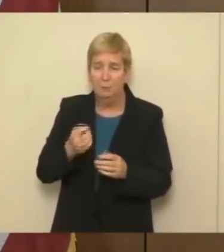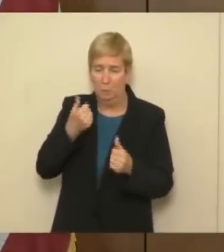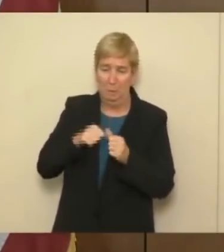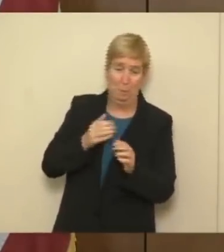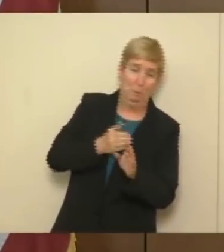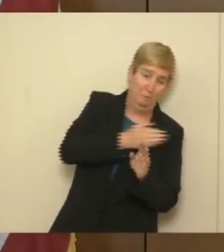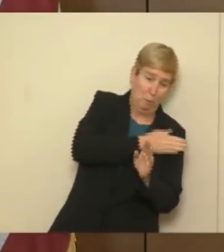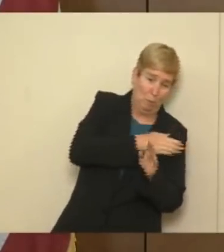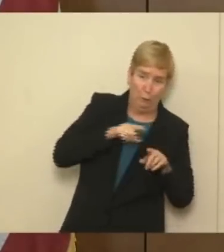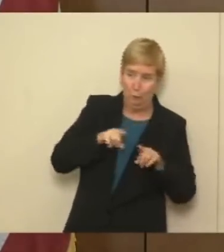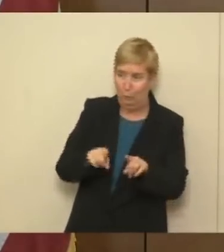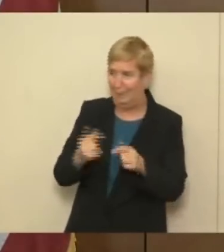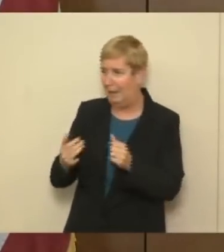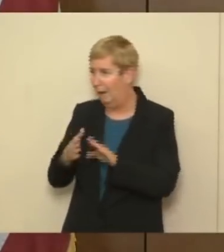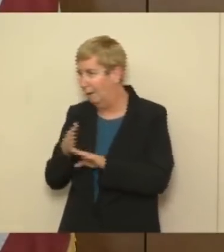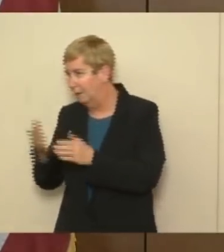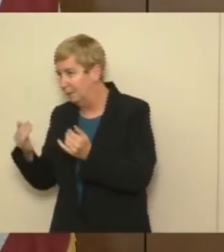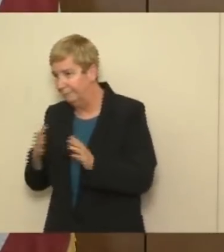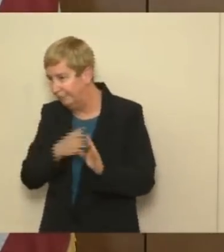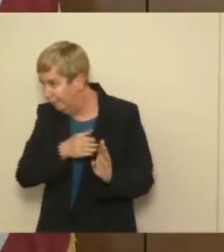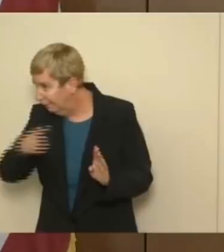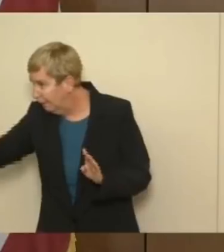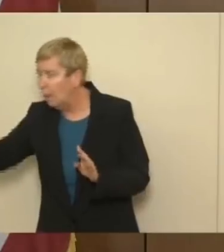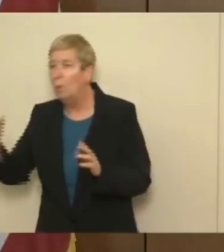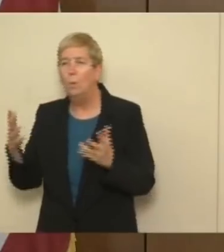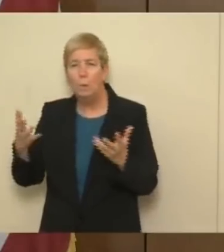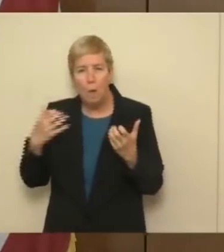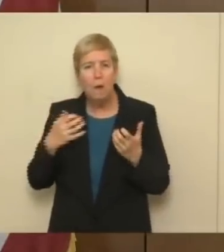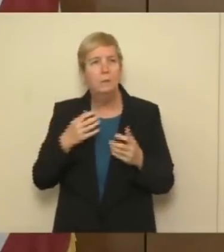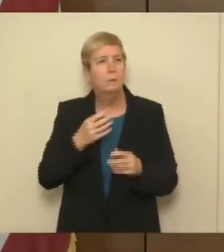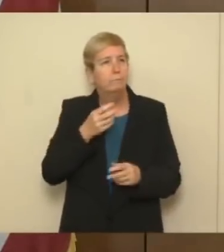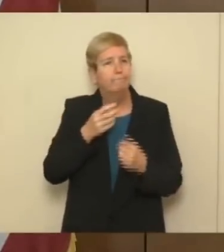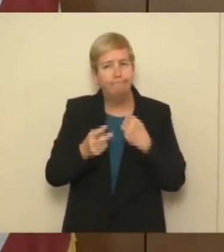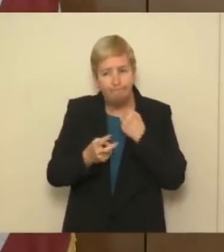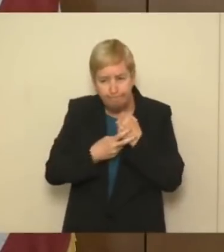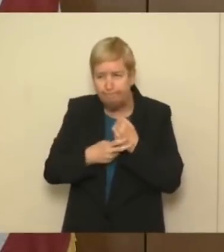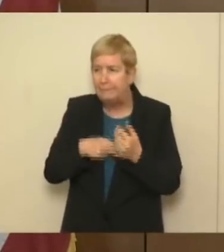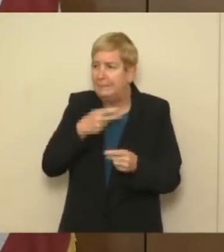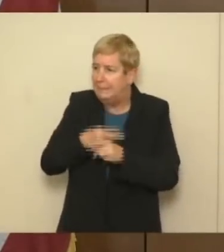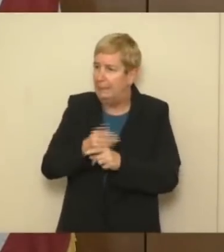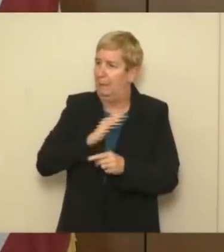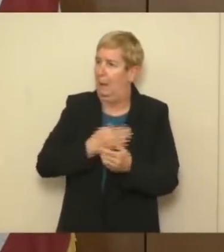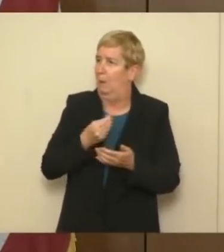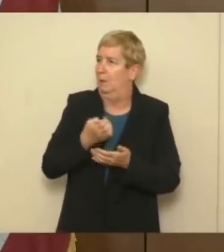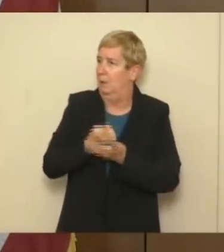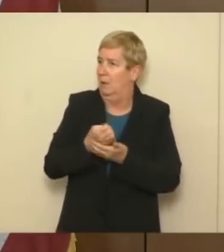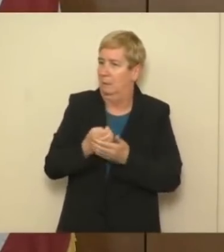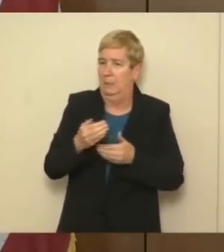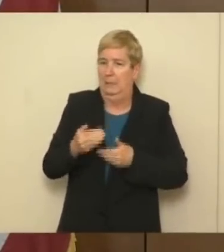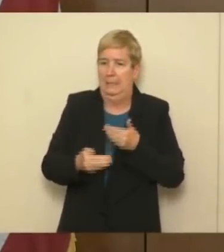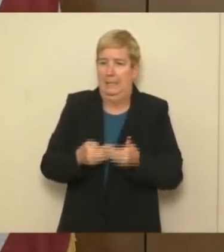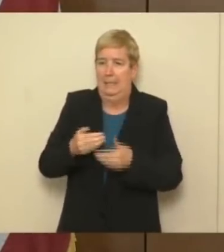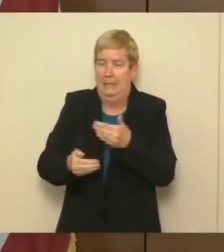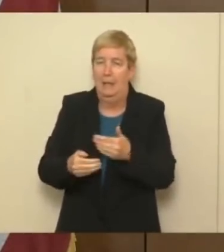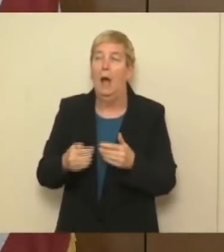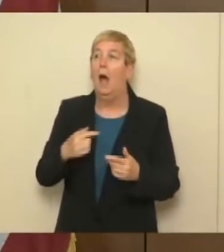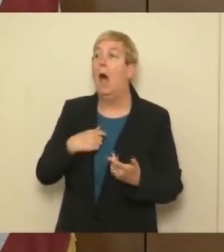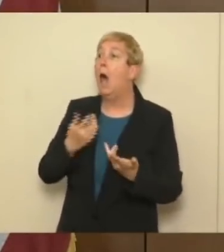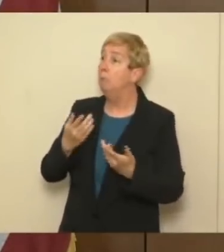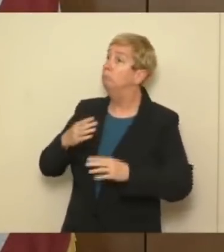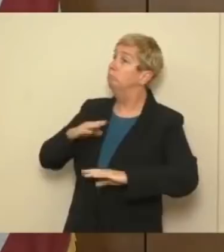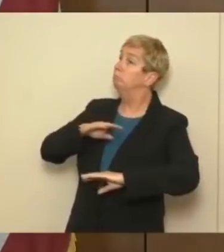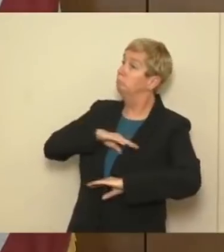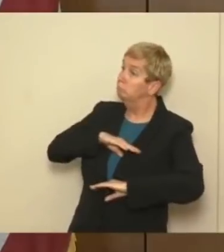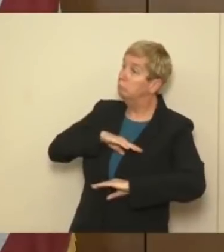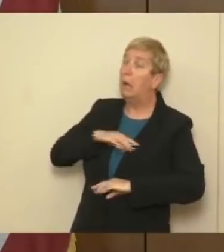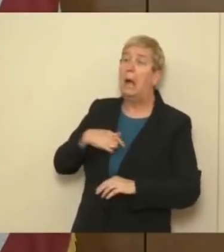post-COVID. All of those issues significant. And I am, frankly, quite pleased. I didn't agree with every